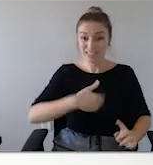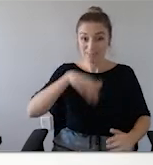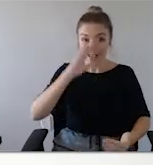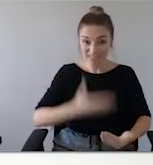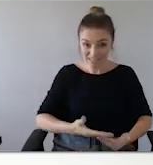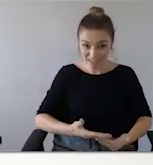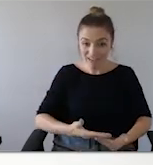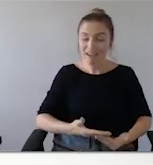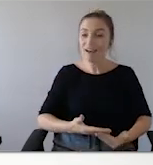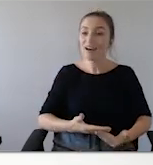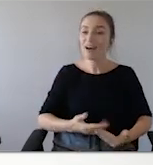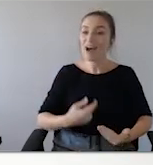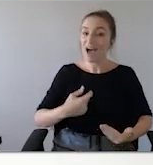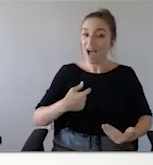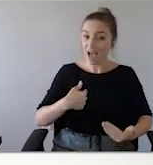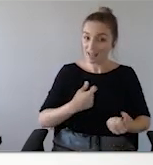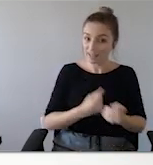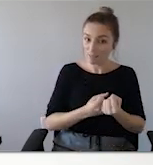a